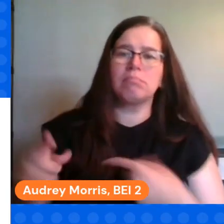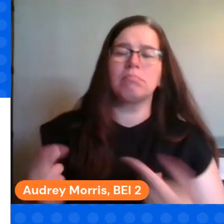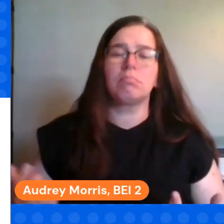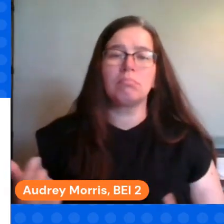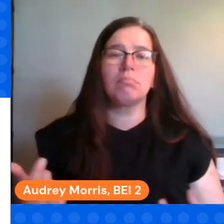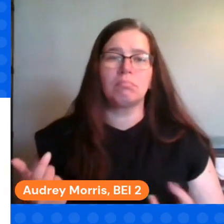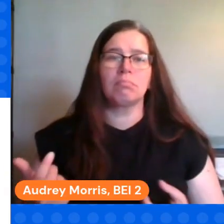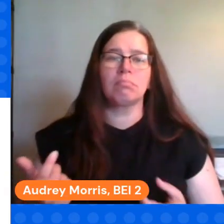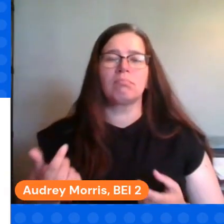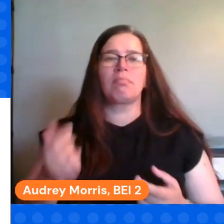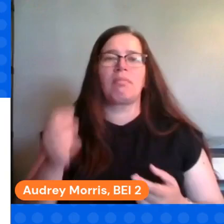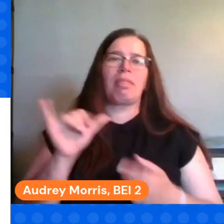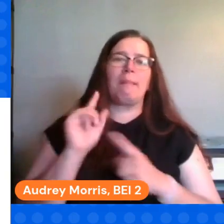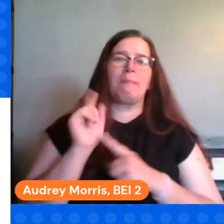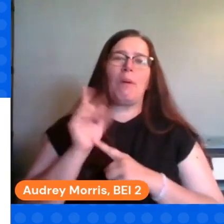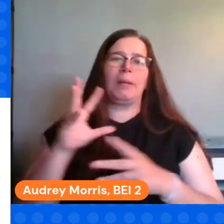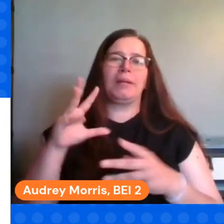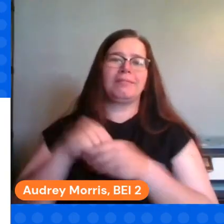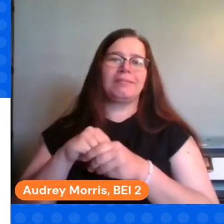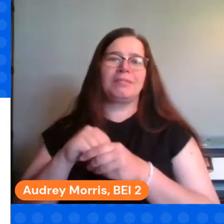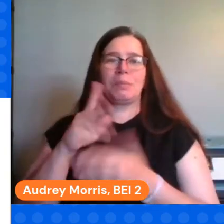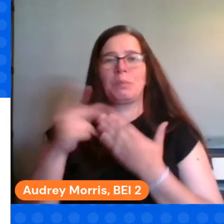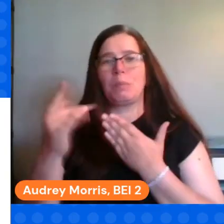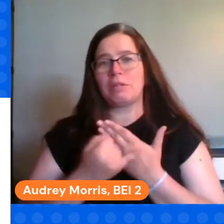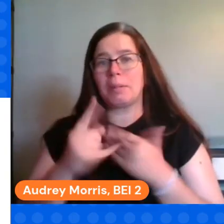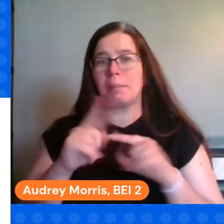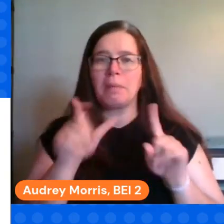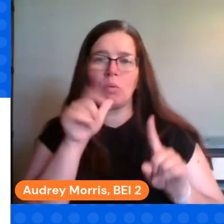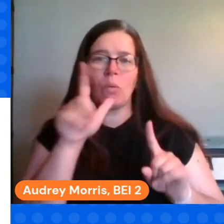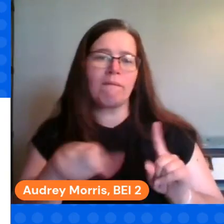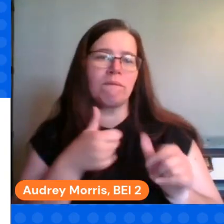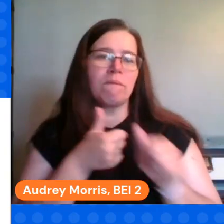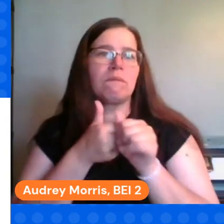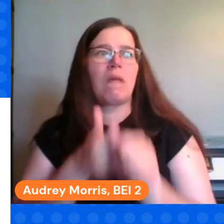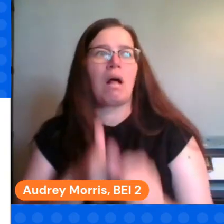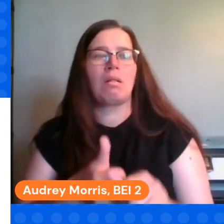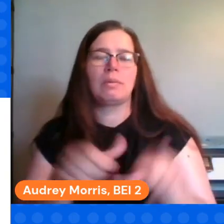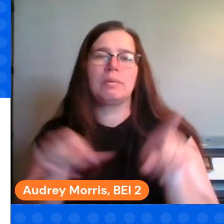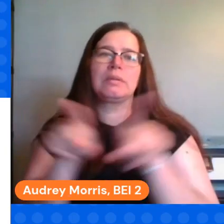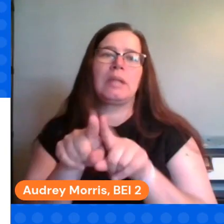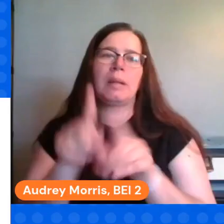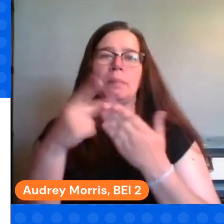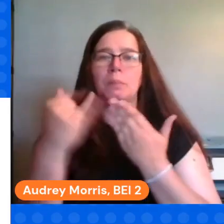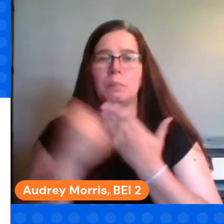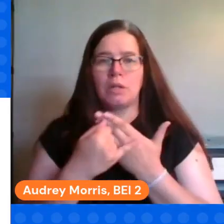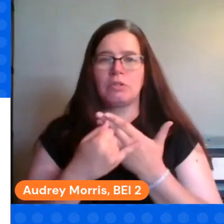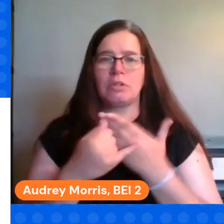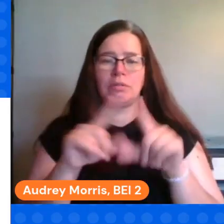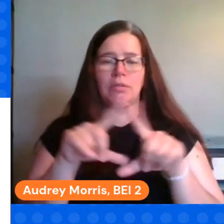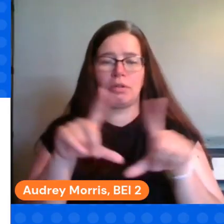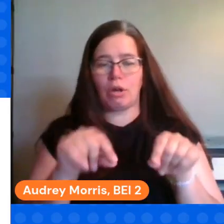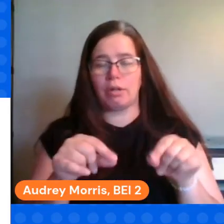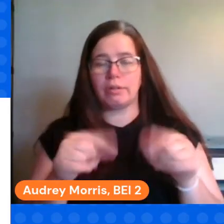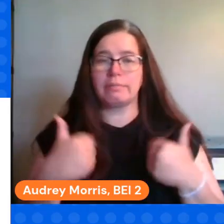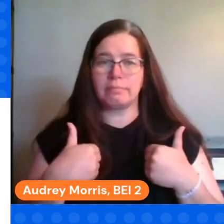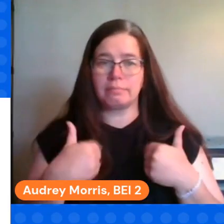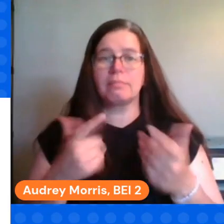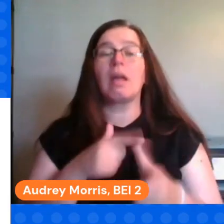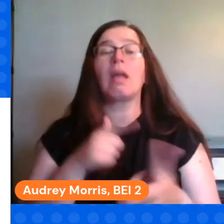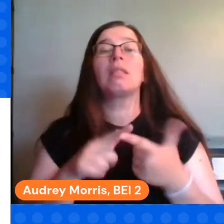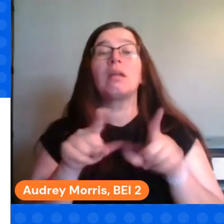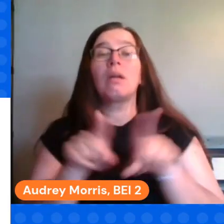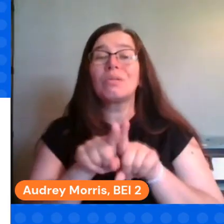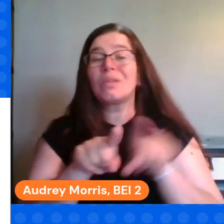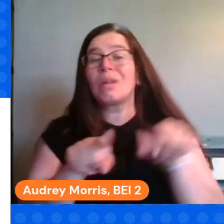moment in your project, but not exactly following the same project as is in the card, right? And other things too, like I'm saying that